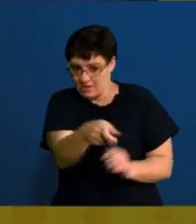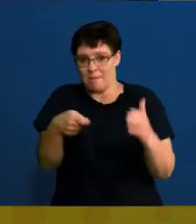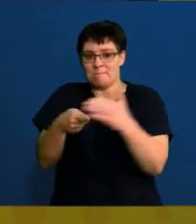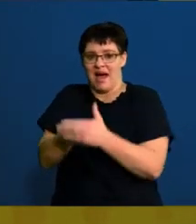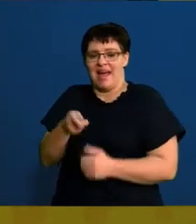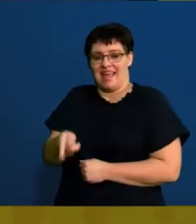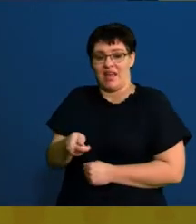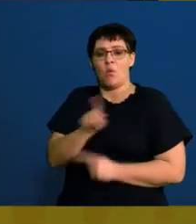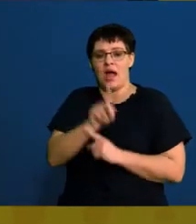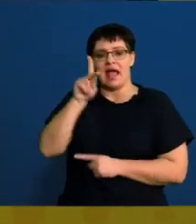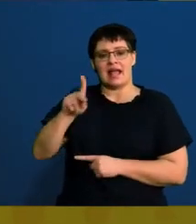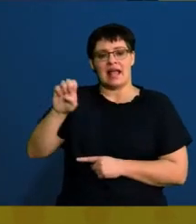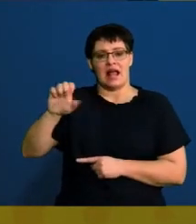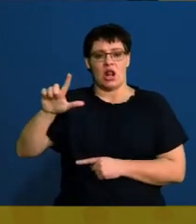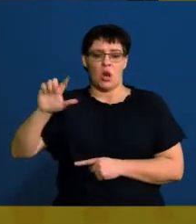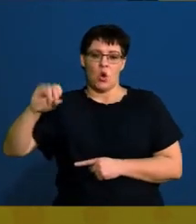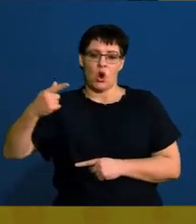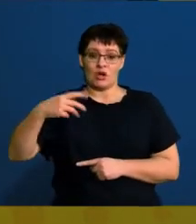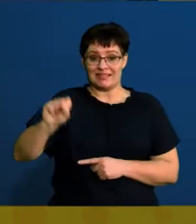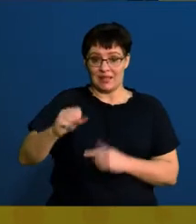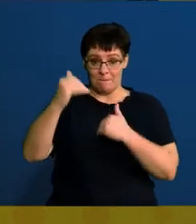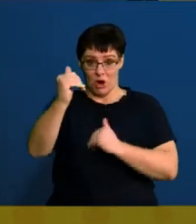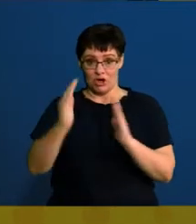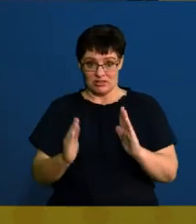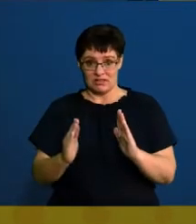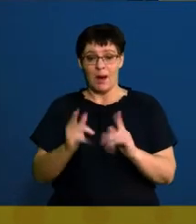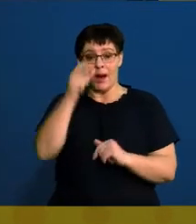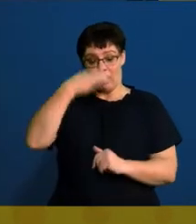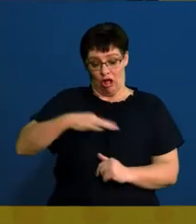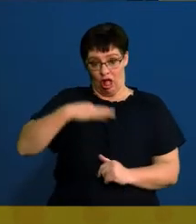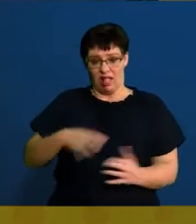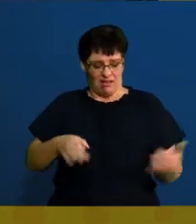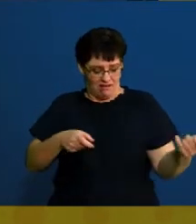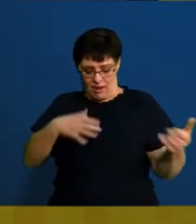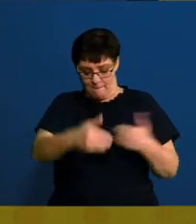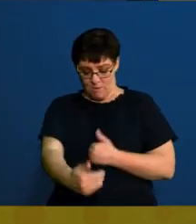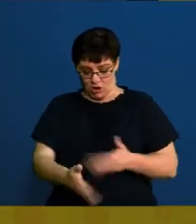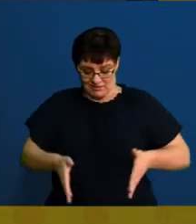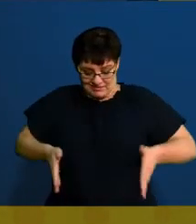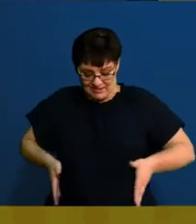Kellogg's box, and there's a hyperactive girl who's got the Kellogg's box, which she is